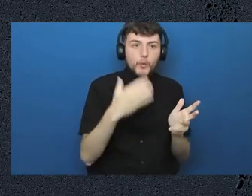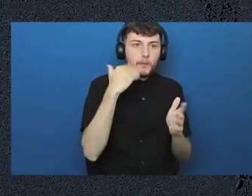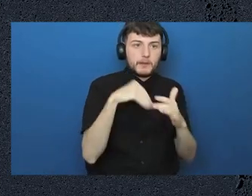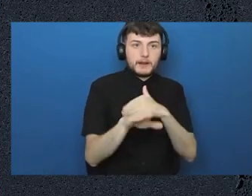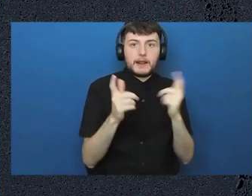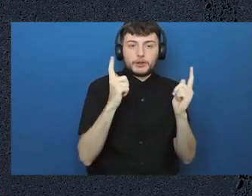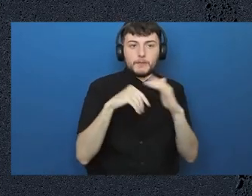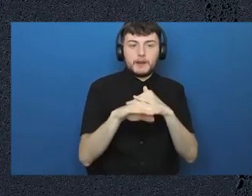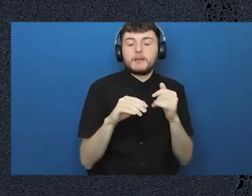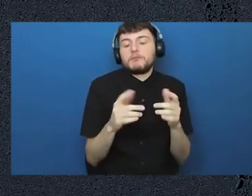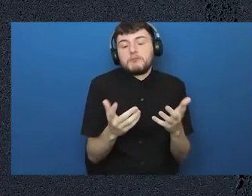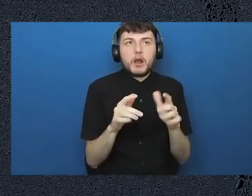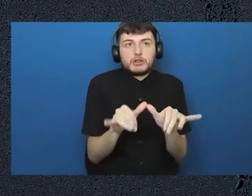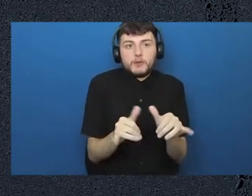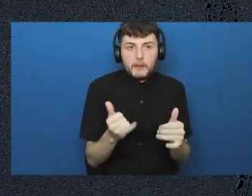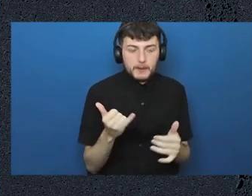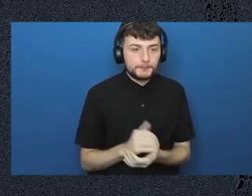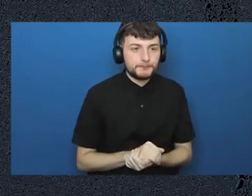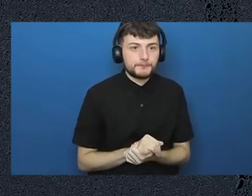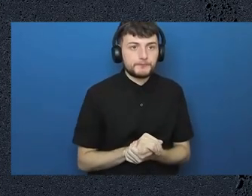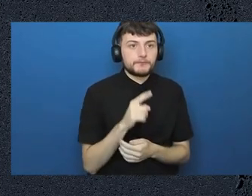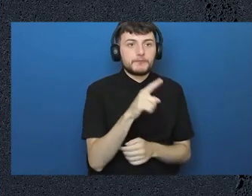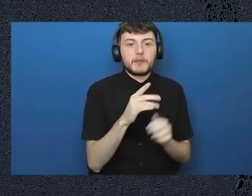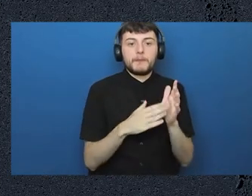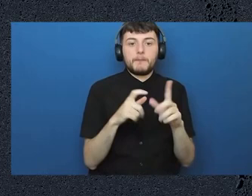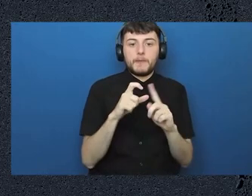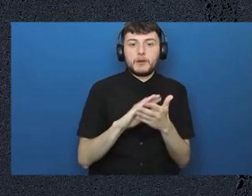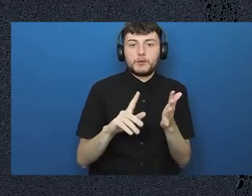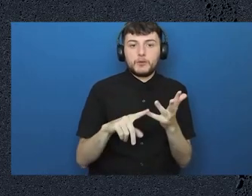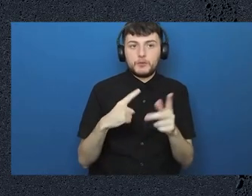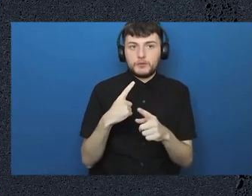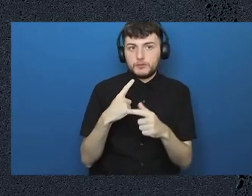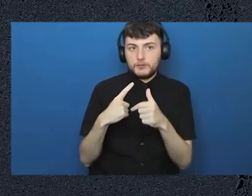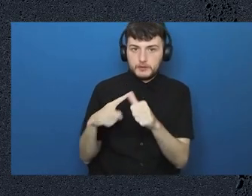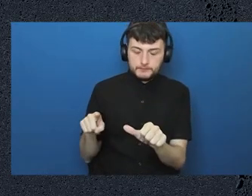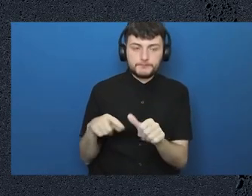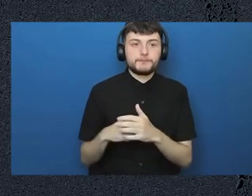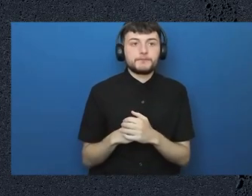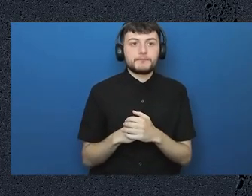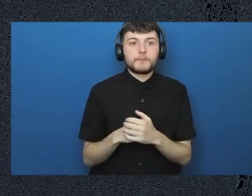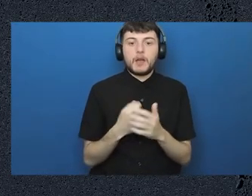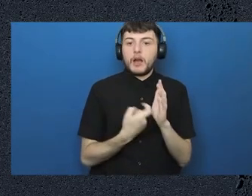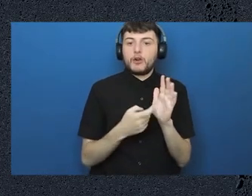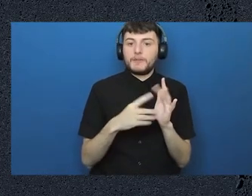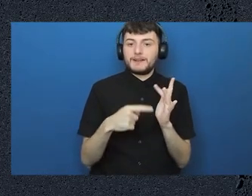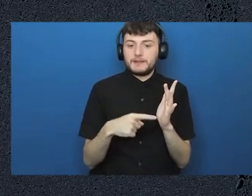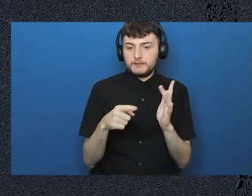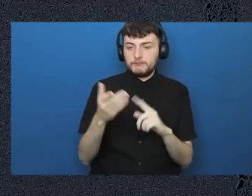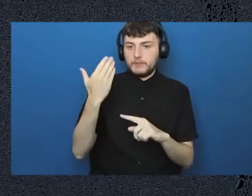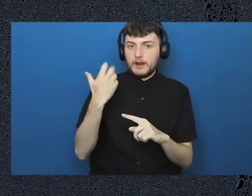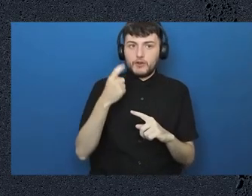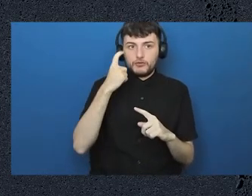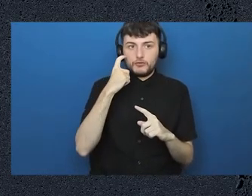There was one thing which we did at RMIT, which was done like a trial, but then now is, you know, being just rolled out, which we call achievement relative to